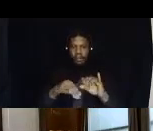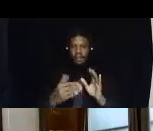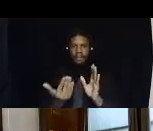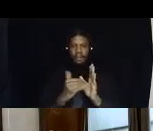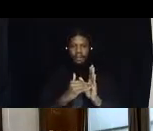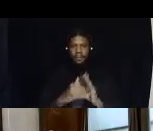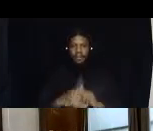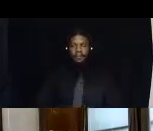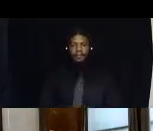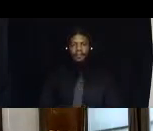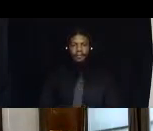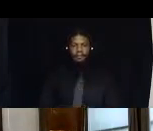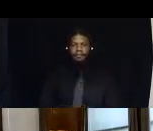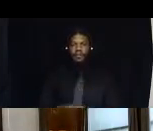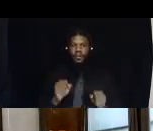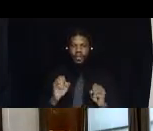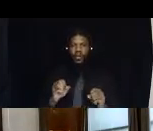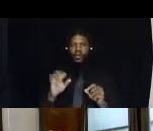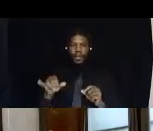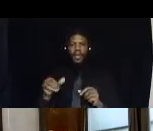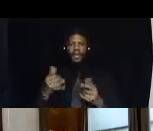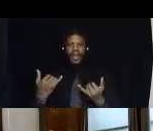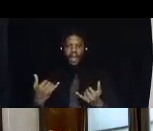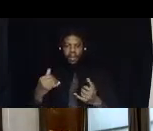which would be the African fabric.